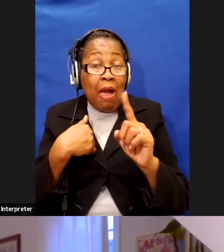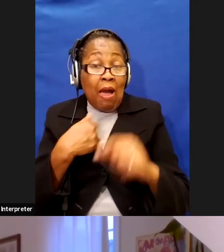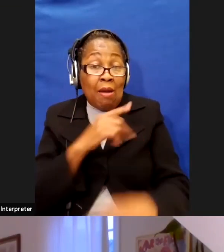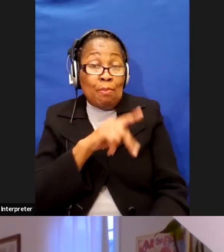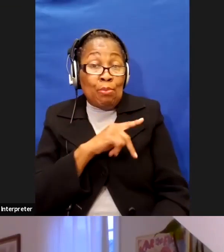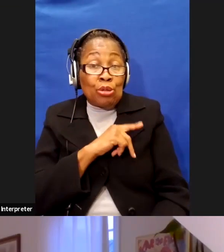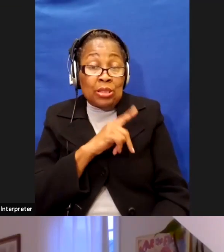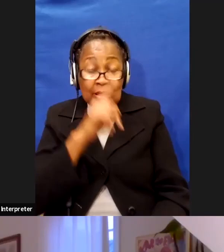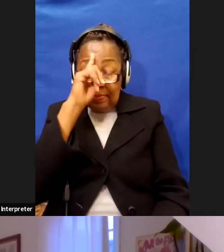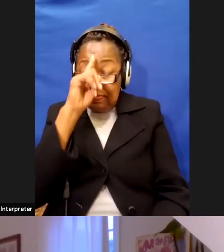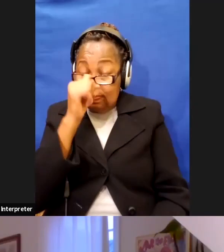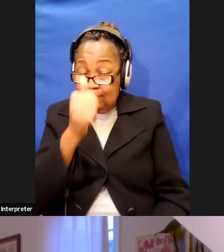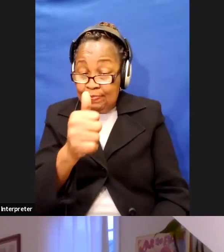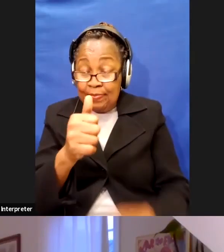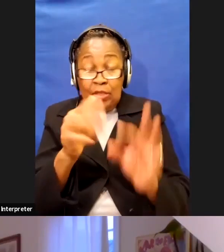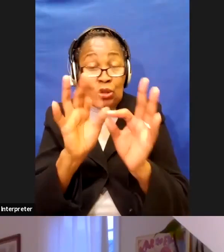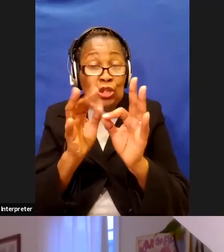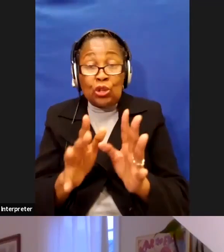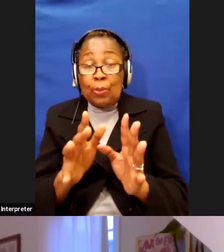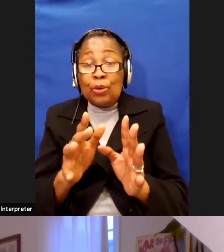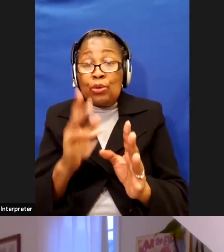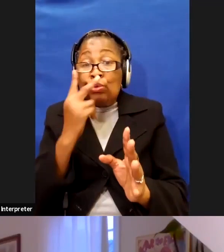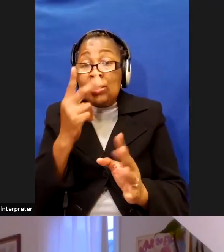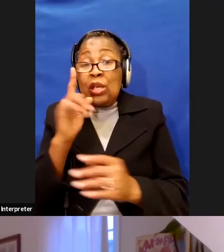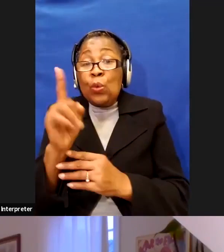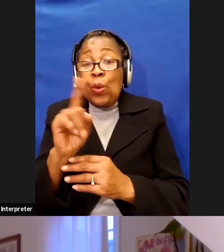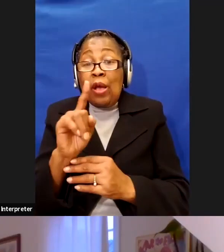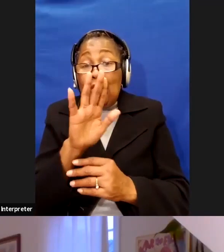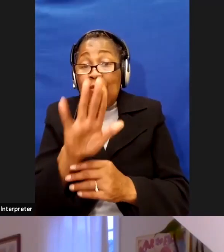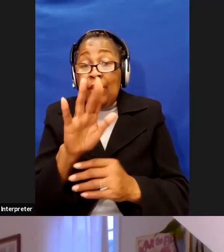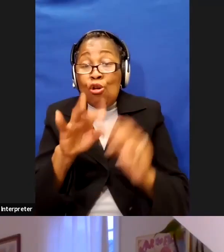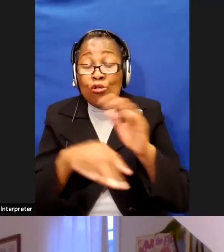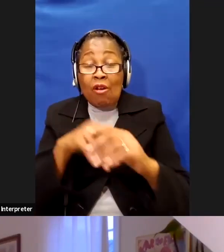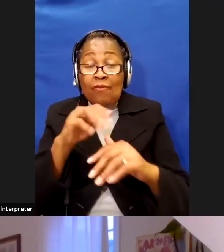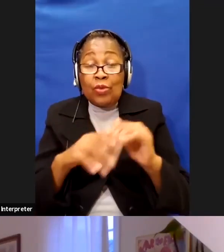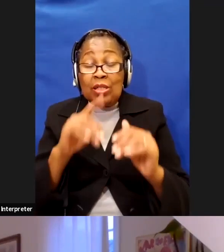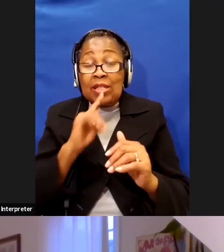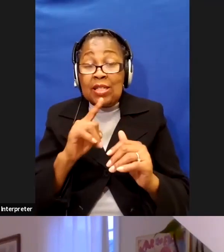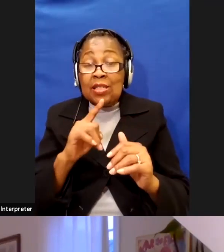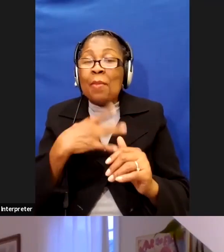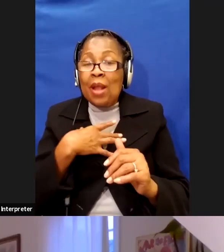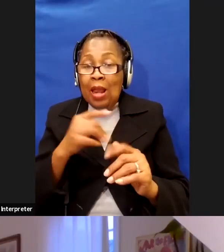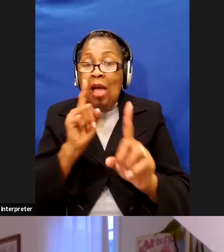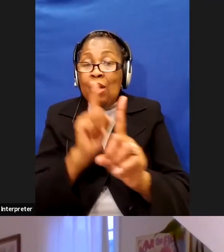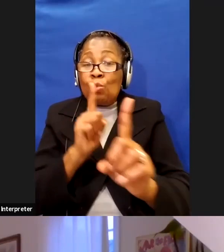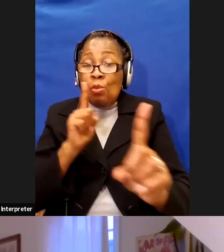up to the decision of the interpreter to see if they're comfortable with that. But I like the idea of remote interpreting also.